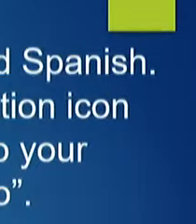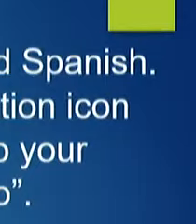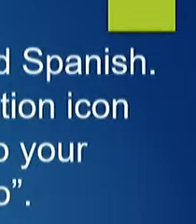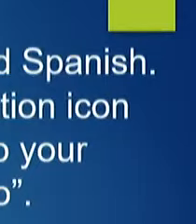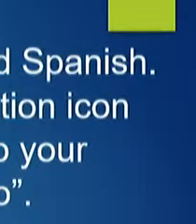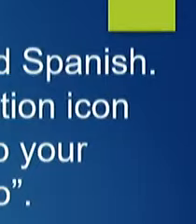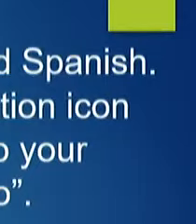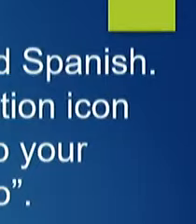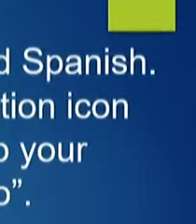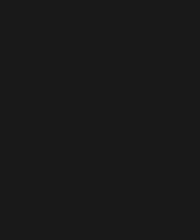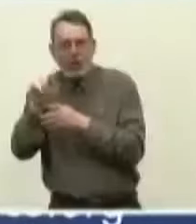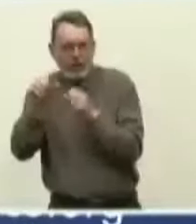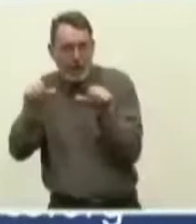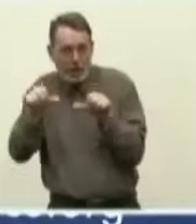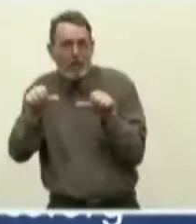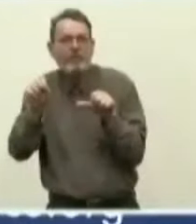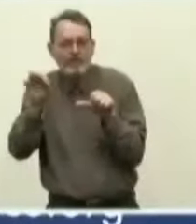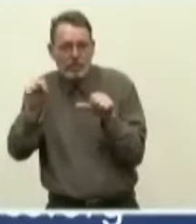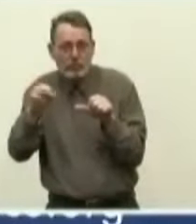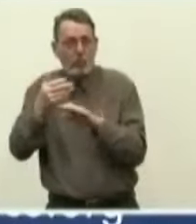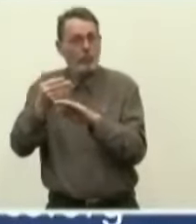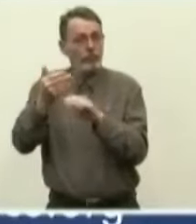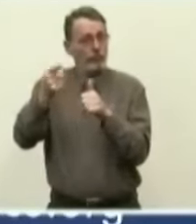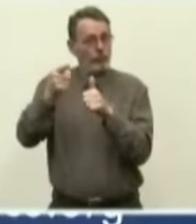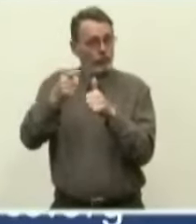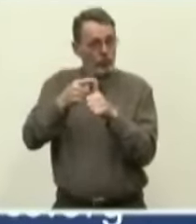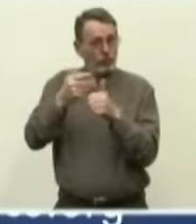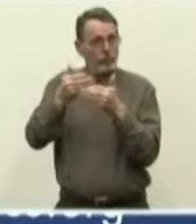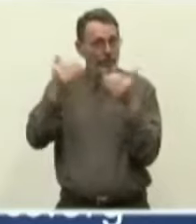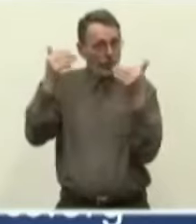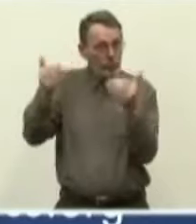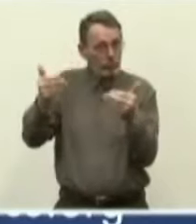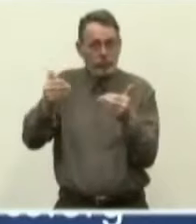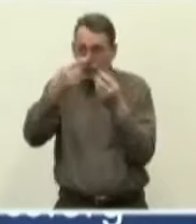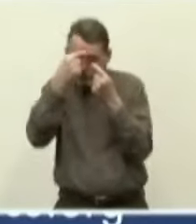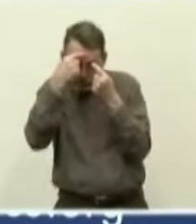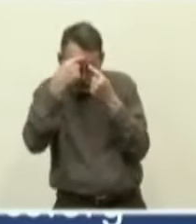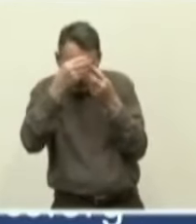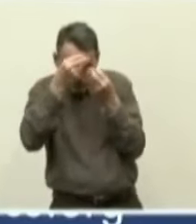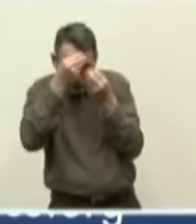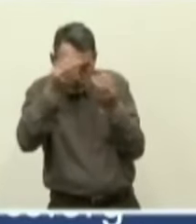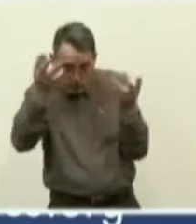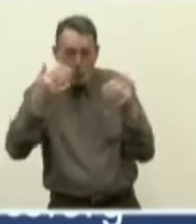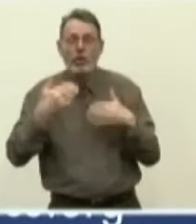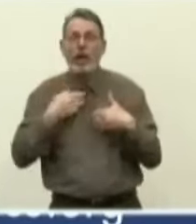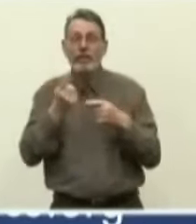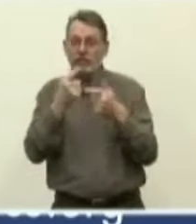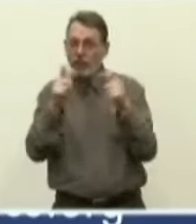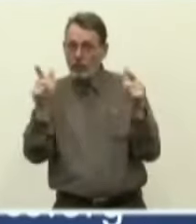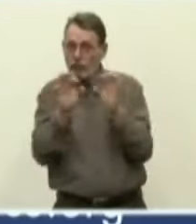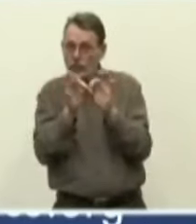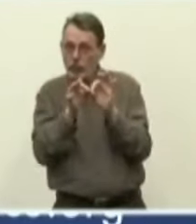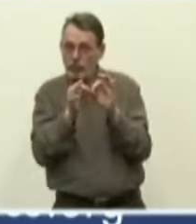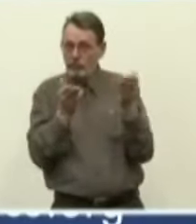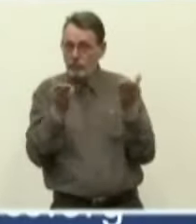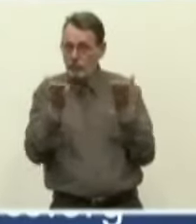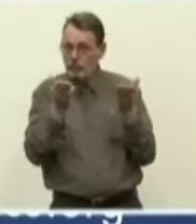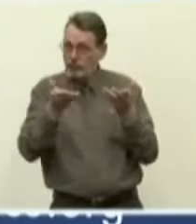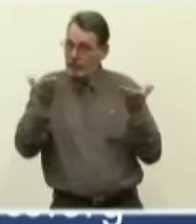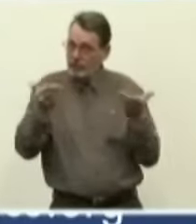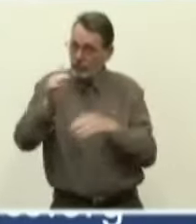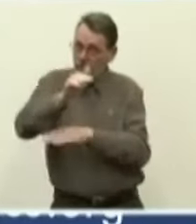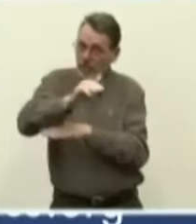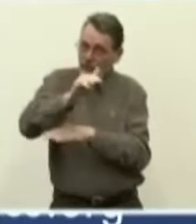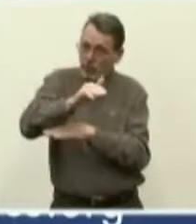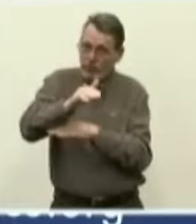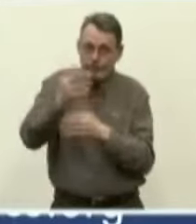Before proceeding, I'd like to announce to our viewing and listening audience that we have sign language interpretation services here this afternoon